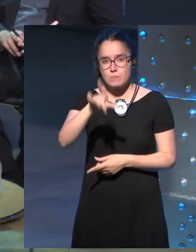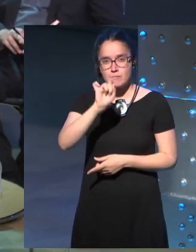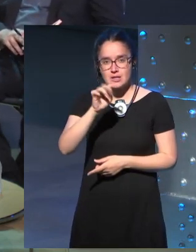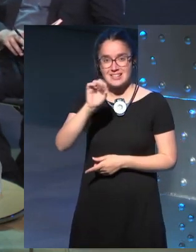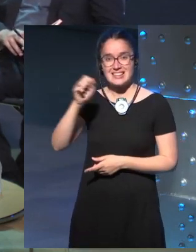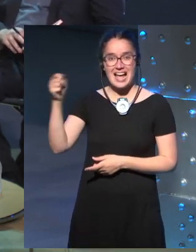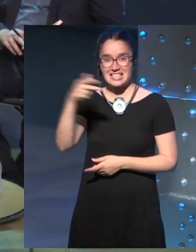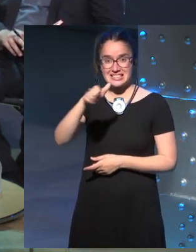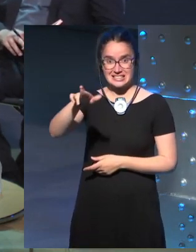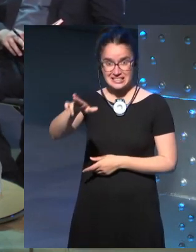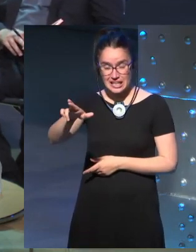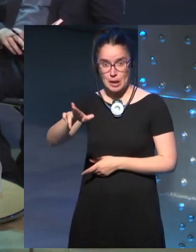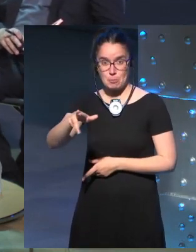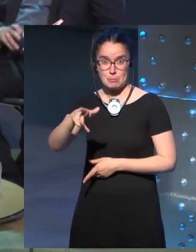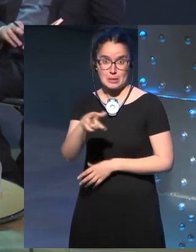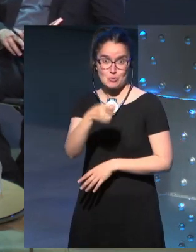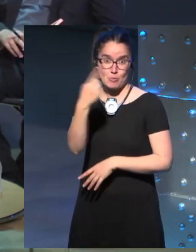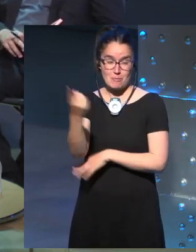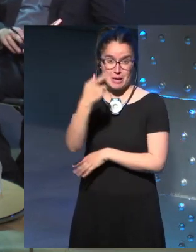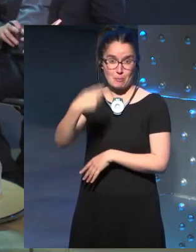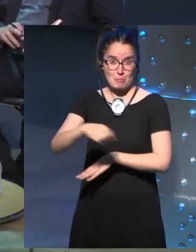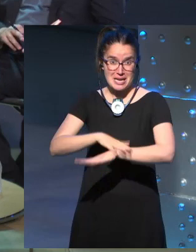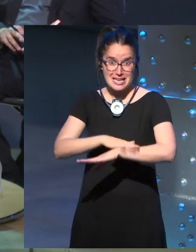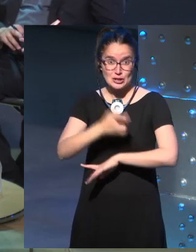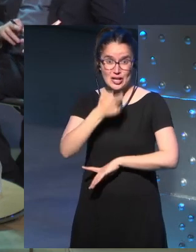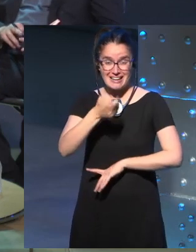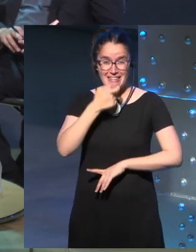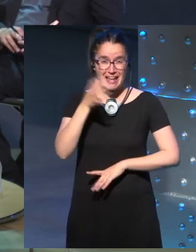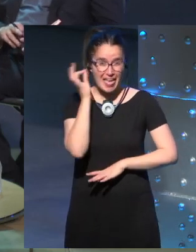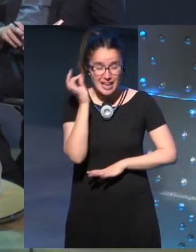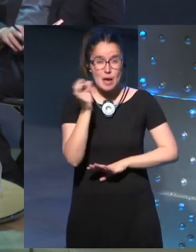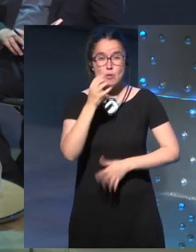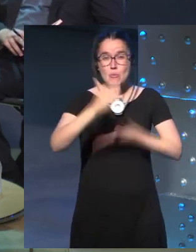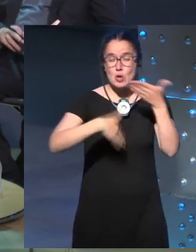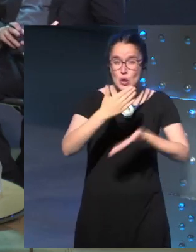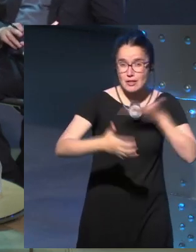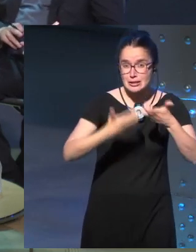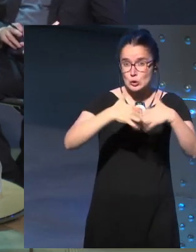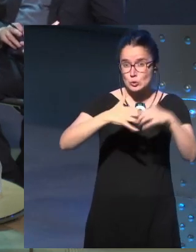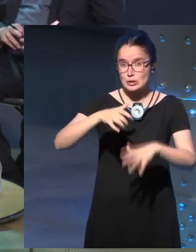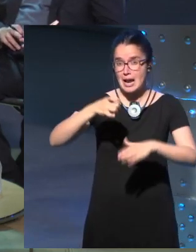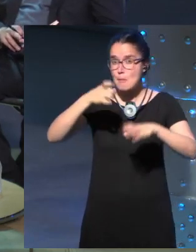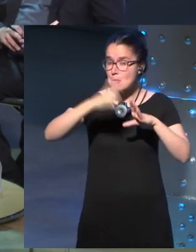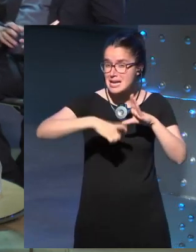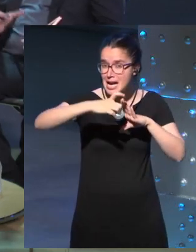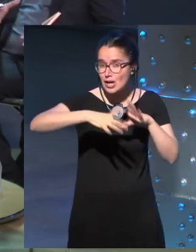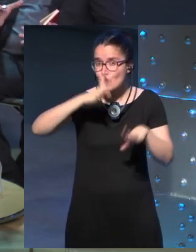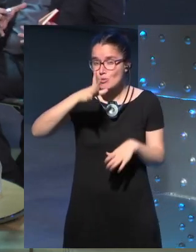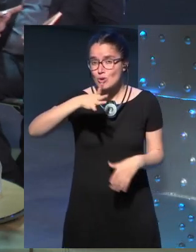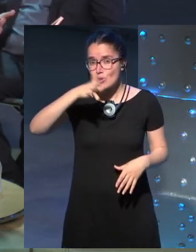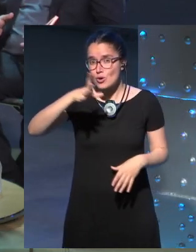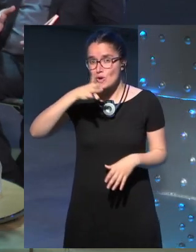because of the Thatcher decisions regarding the industrial process and mining